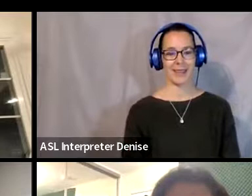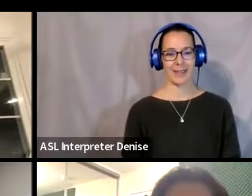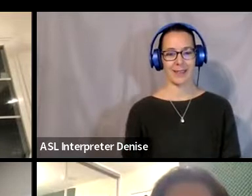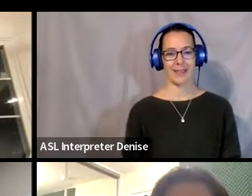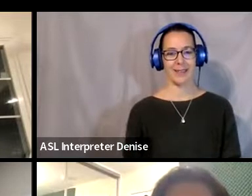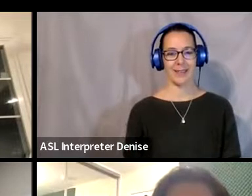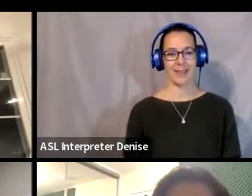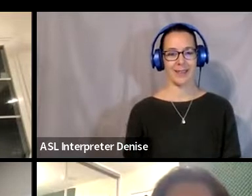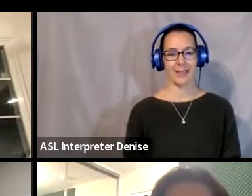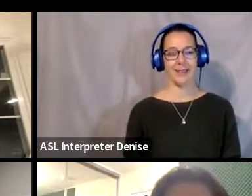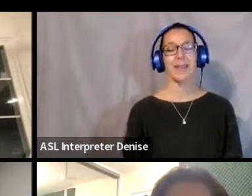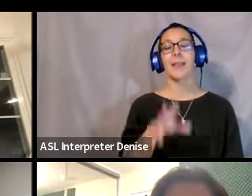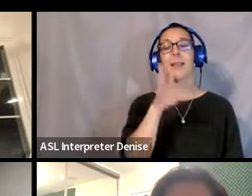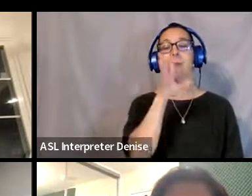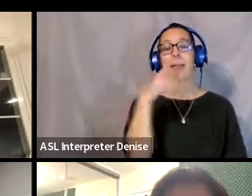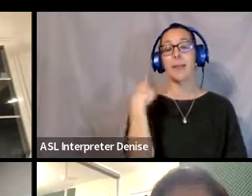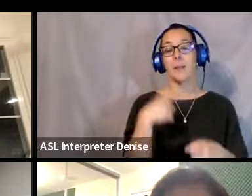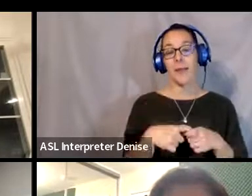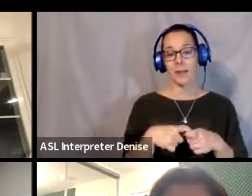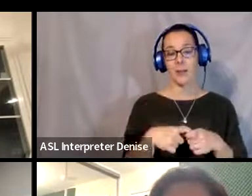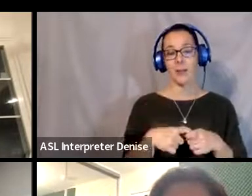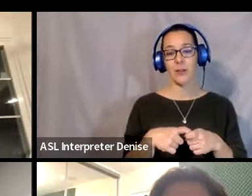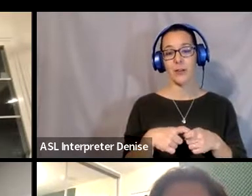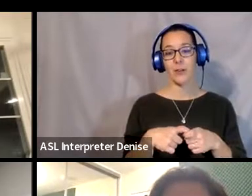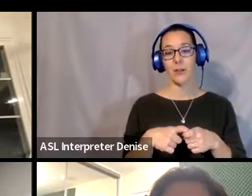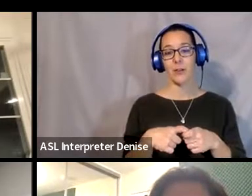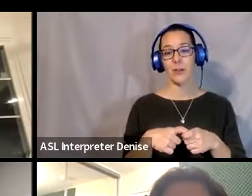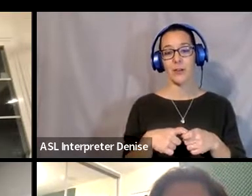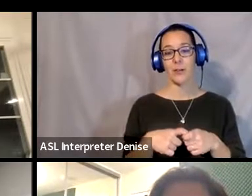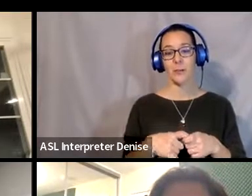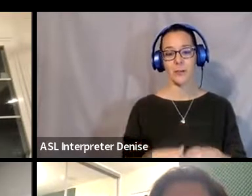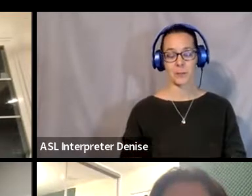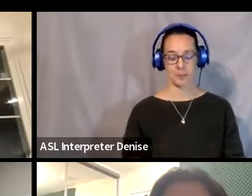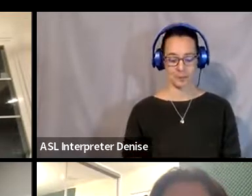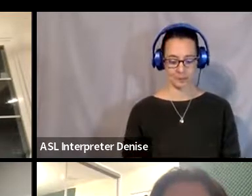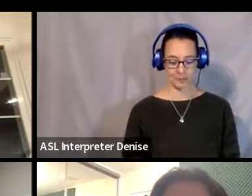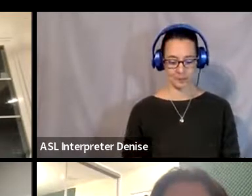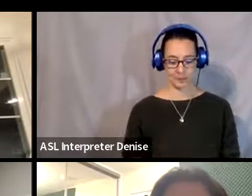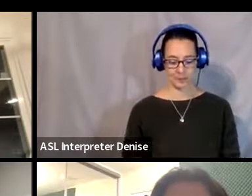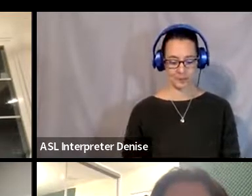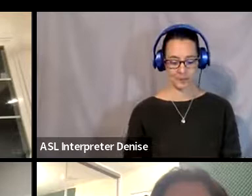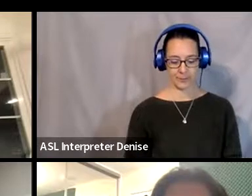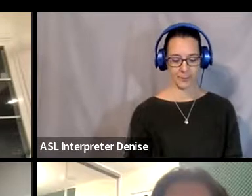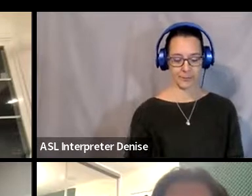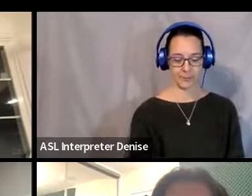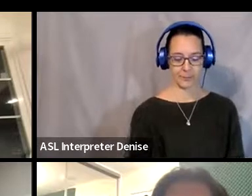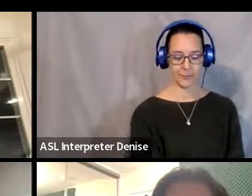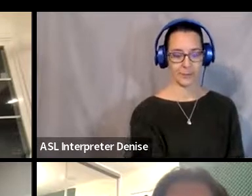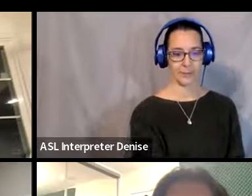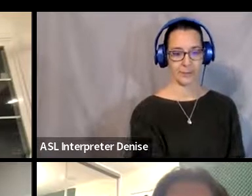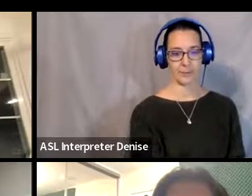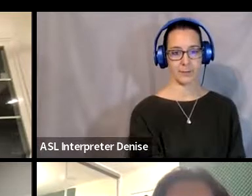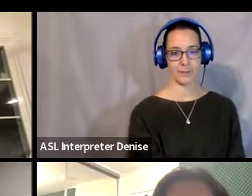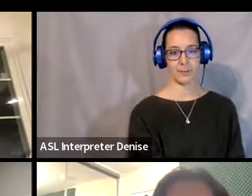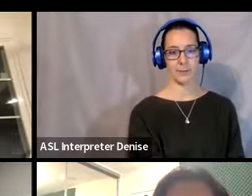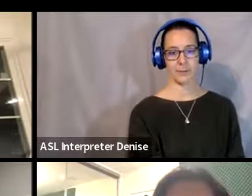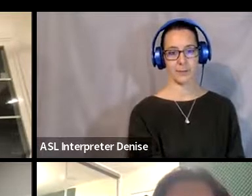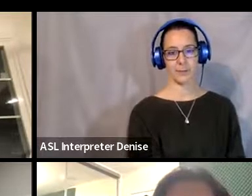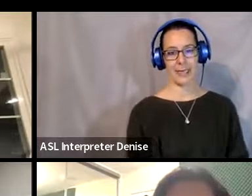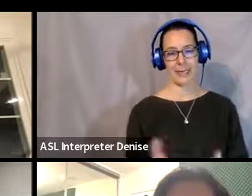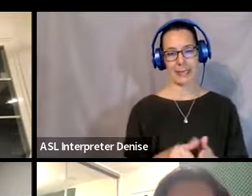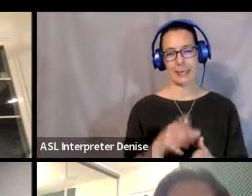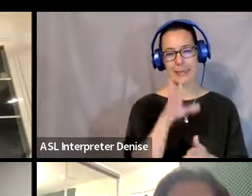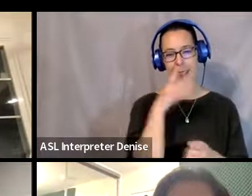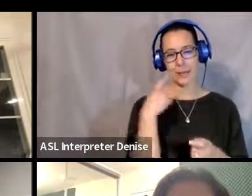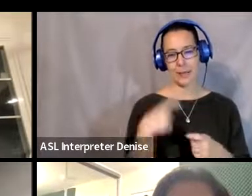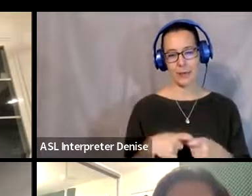Sí, buenas noches. Muchas gracias a todos. Una pregunta. Yo, por ejemplo, tengo la aplicación en Canvas, es sobre